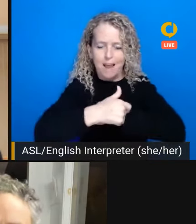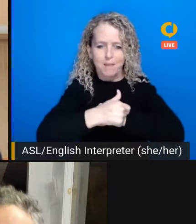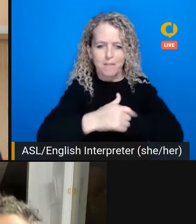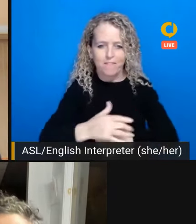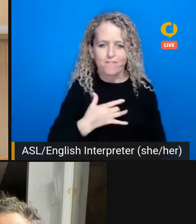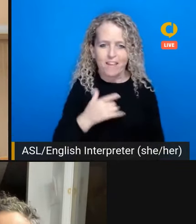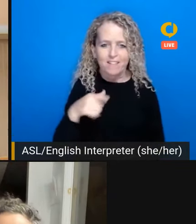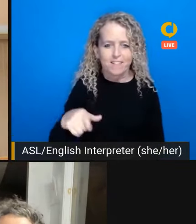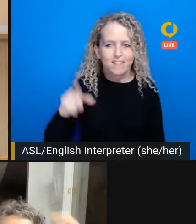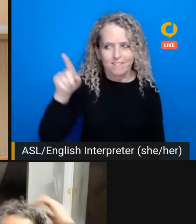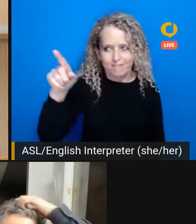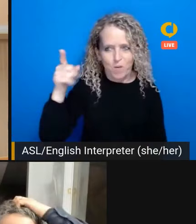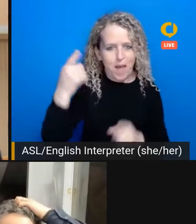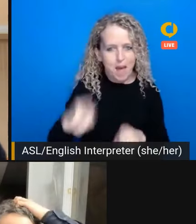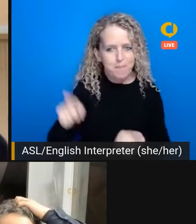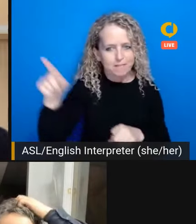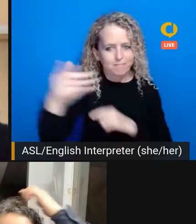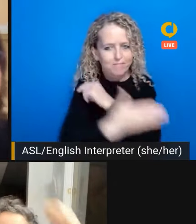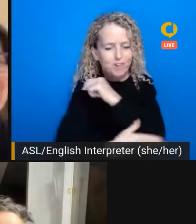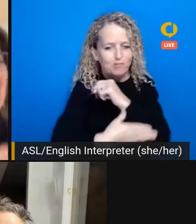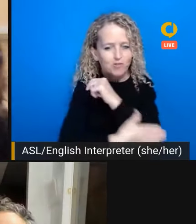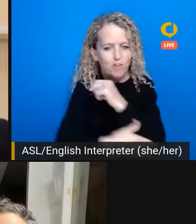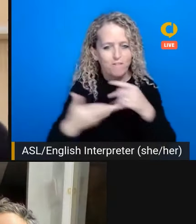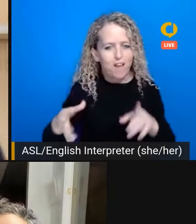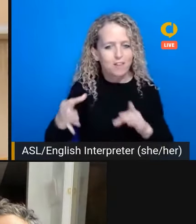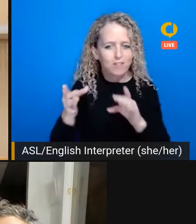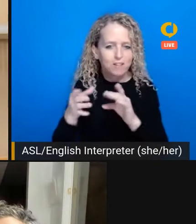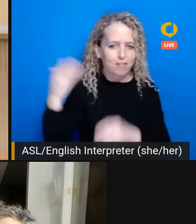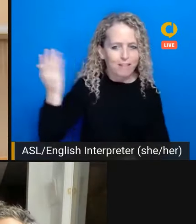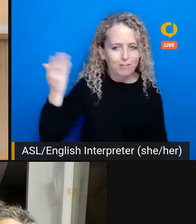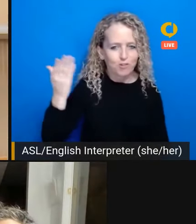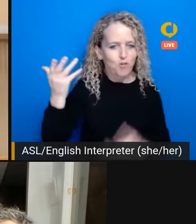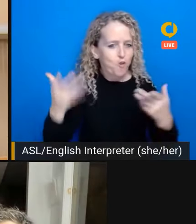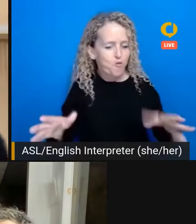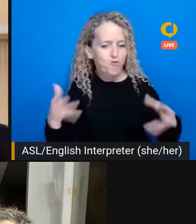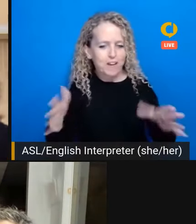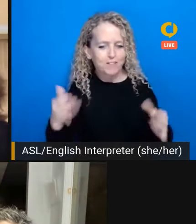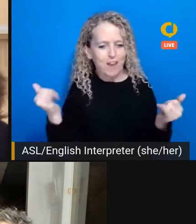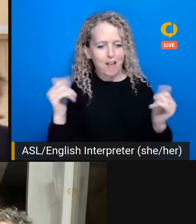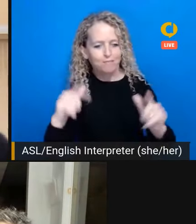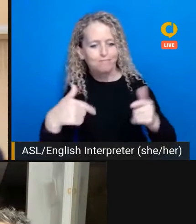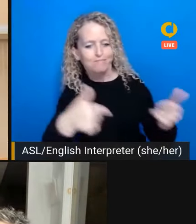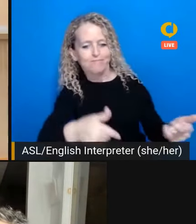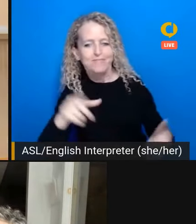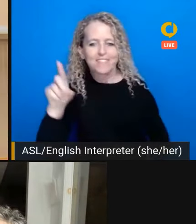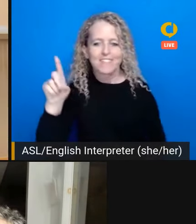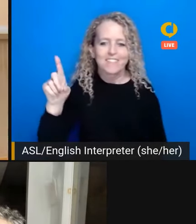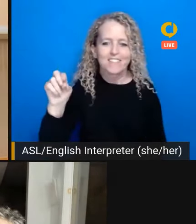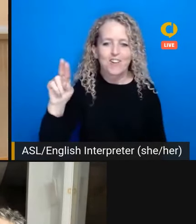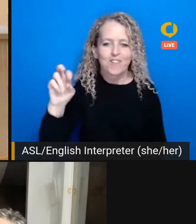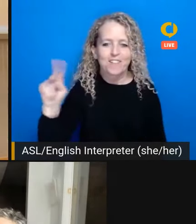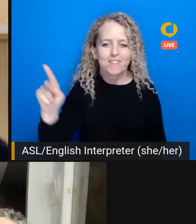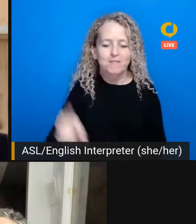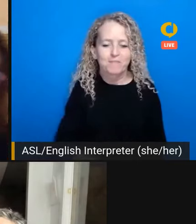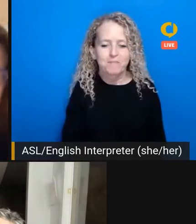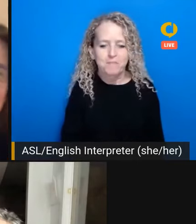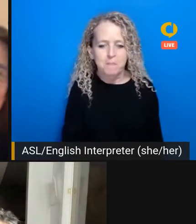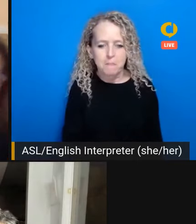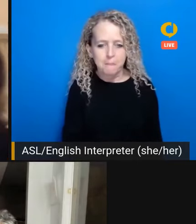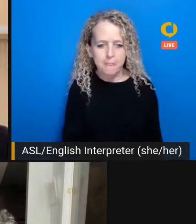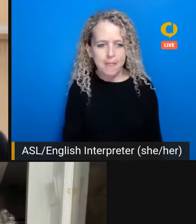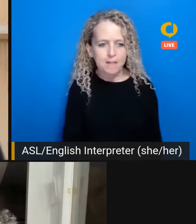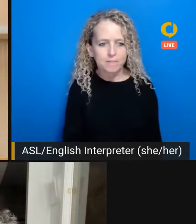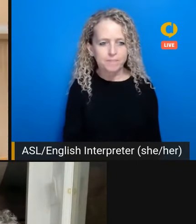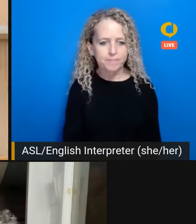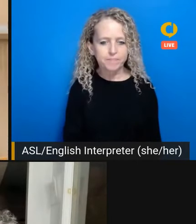about Estonia and their attack. I'll leave it there and move it to Derek maybe. Yeah, actually, that's a really good segue